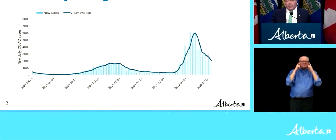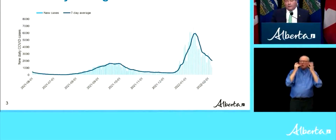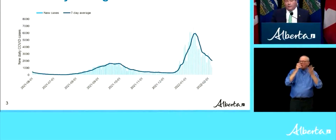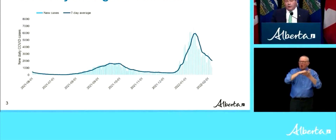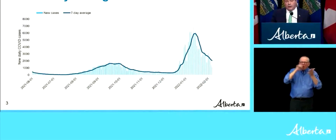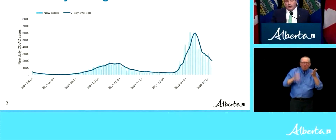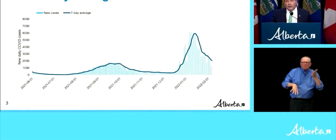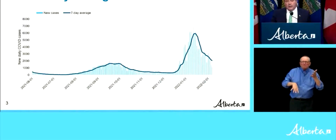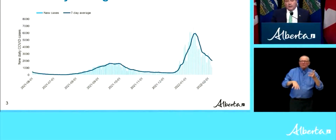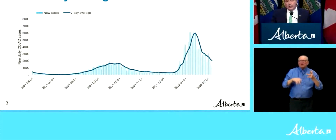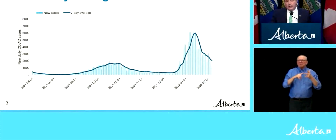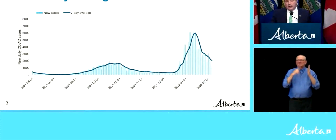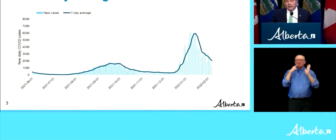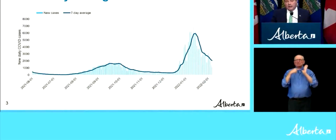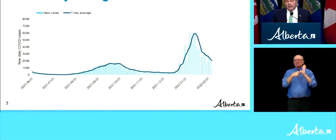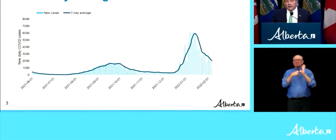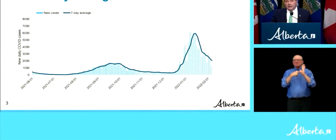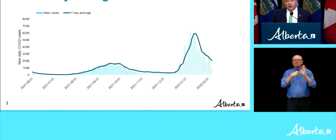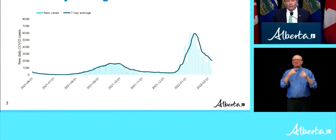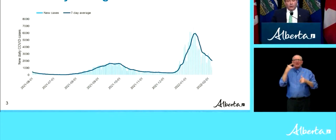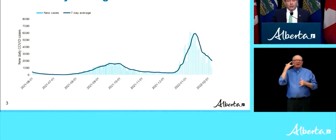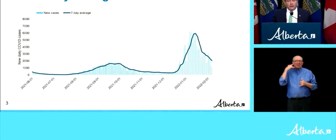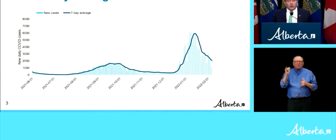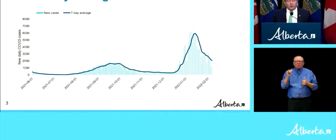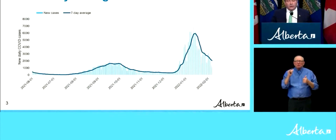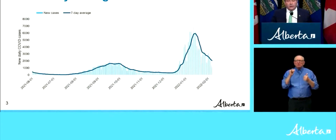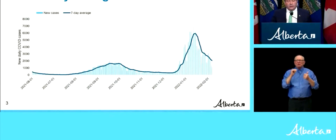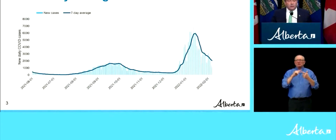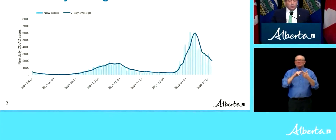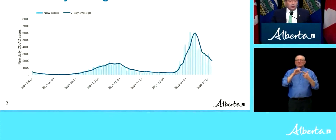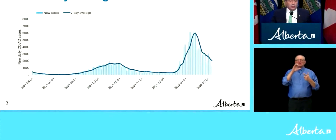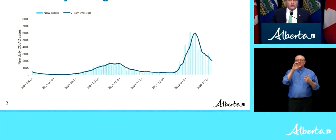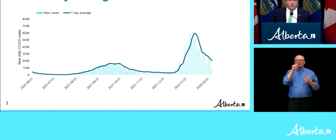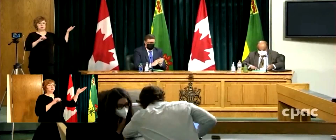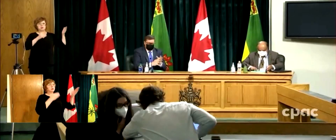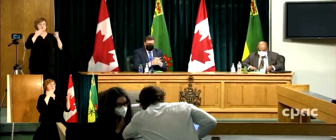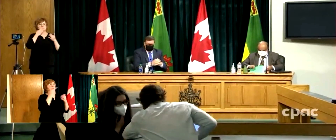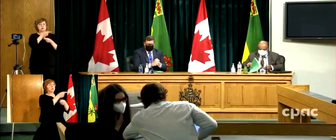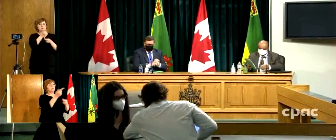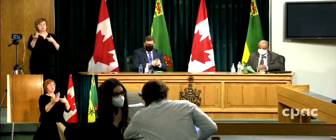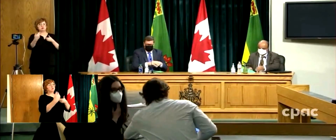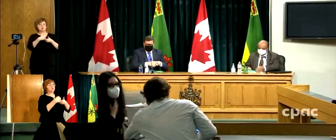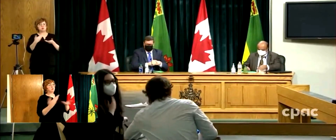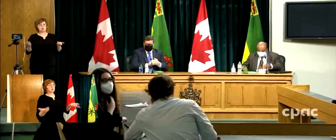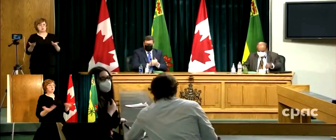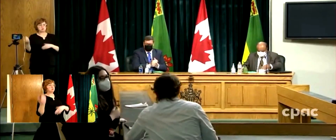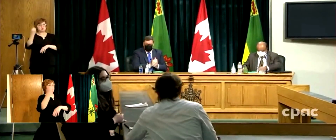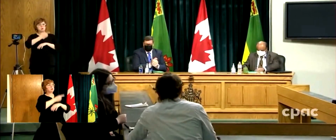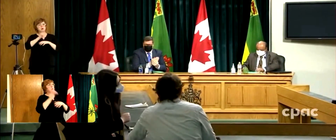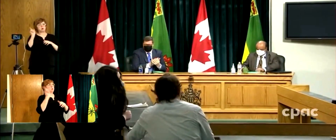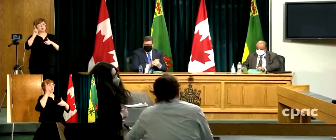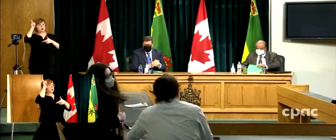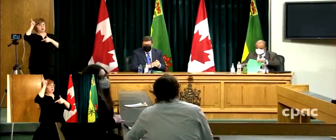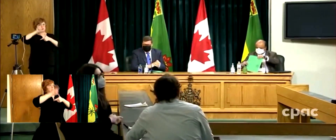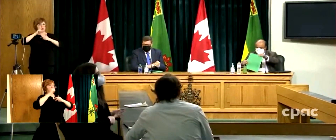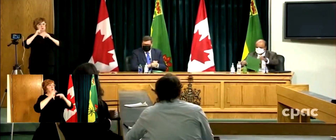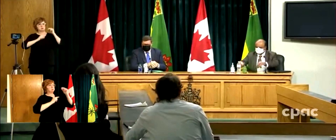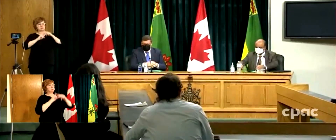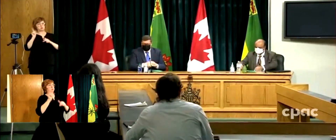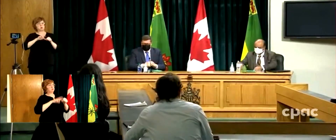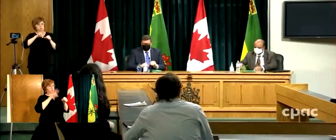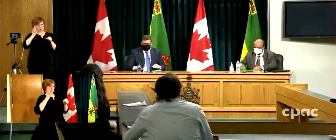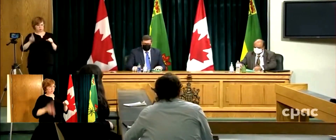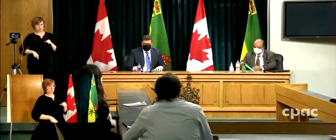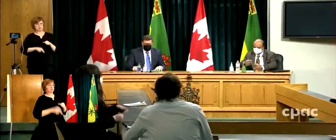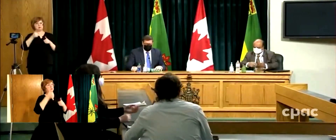lift mandatory masking. Alberta's masks for kids will be gone by Monday, while Saskatchewan's indoor masking will be removed